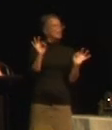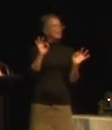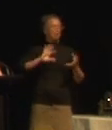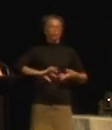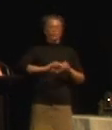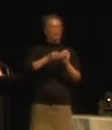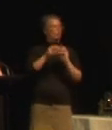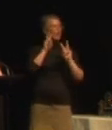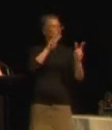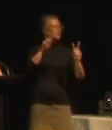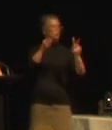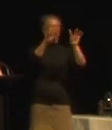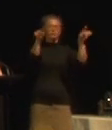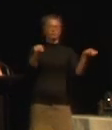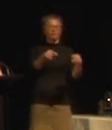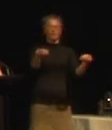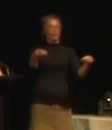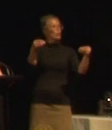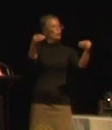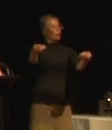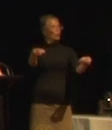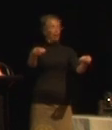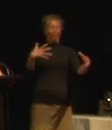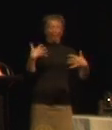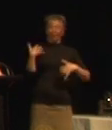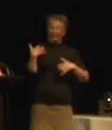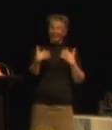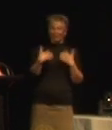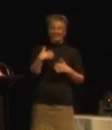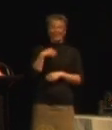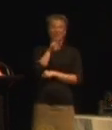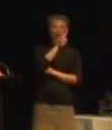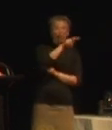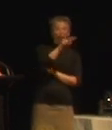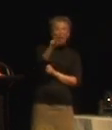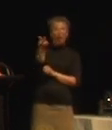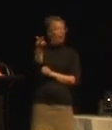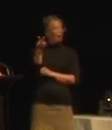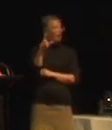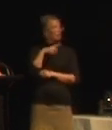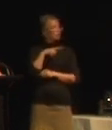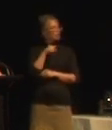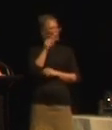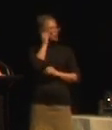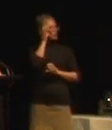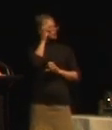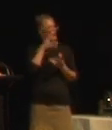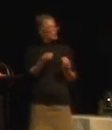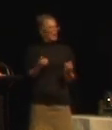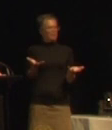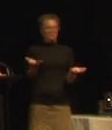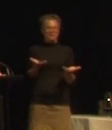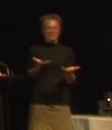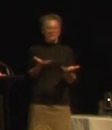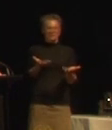you. This is an interesting one to notice and do something about knowledge gaps. It's not actually the case that there